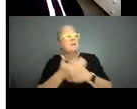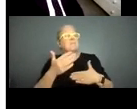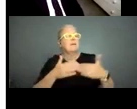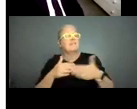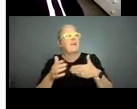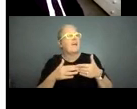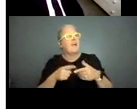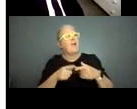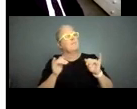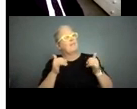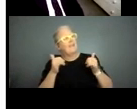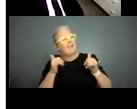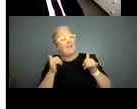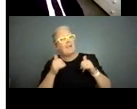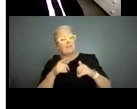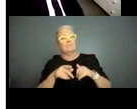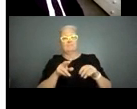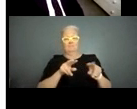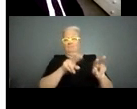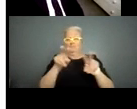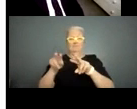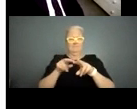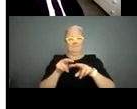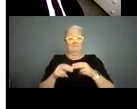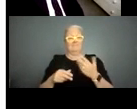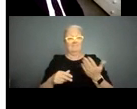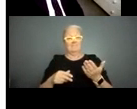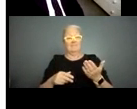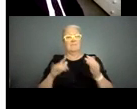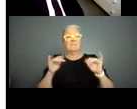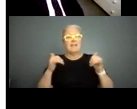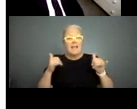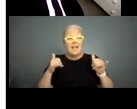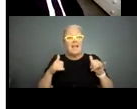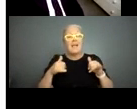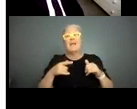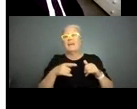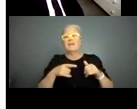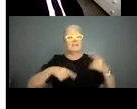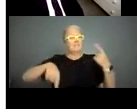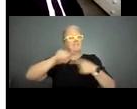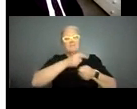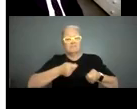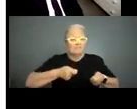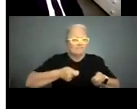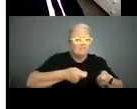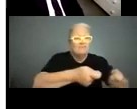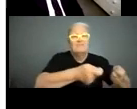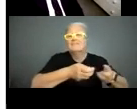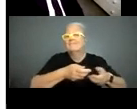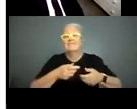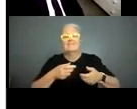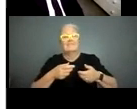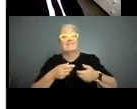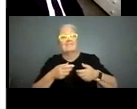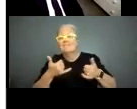children play with just as they'd play with any other child. And if you watch during school times or play times and watch the playground, you